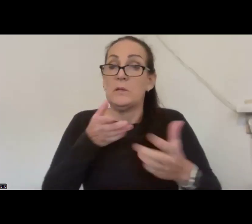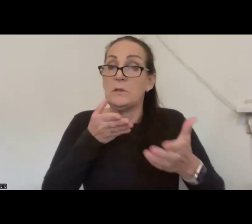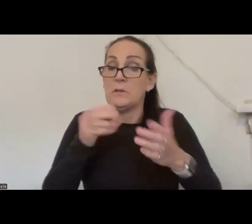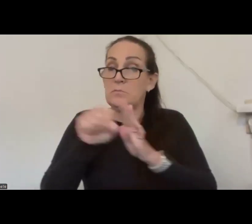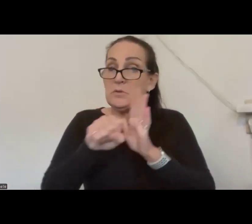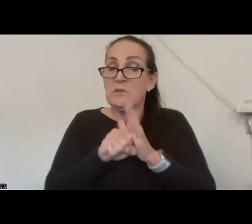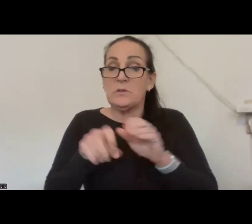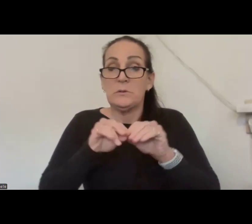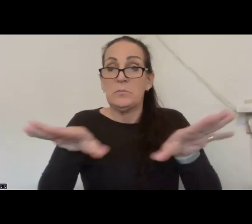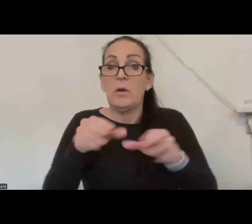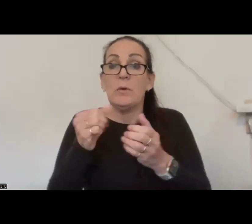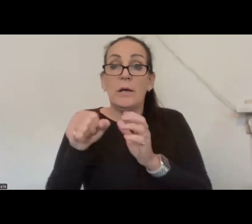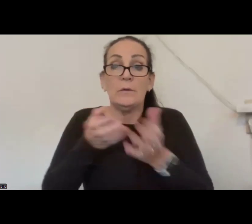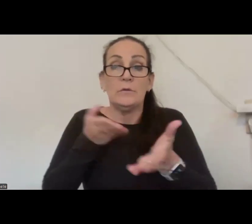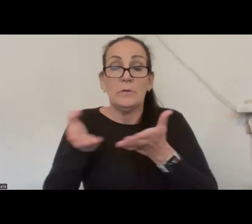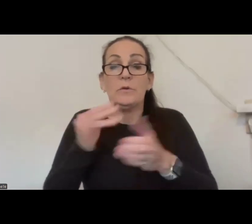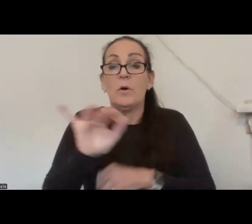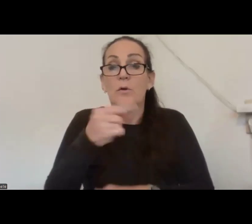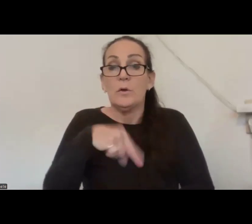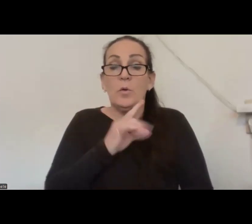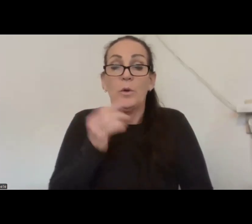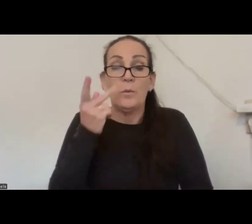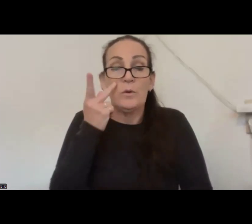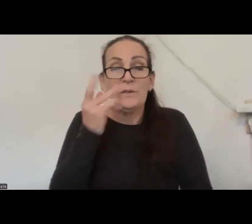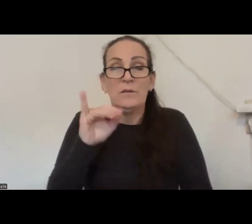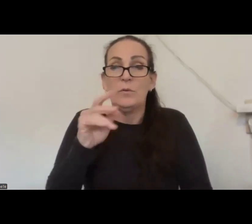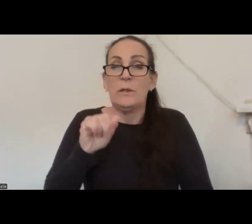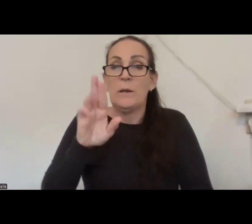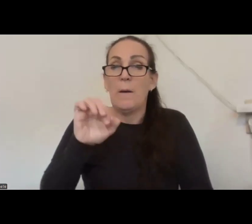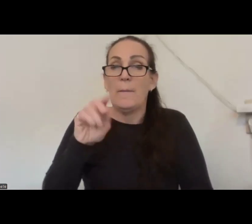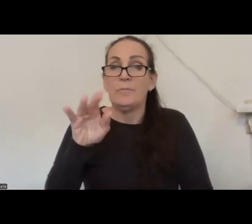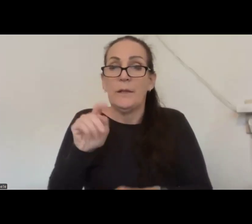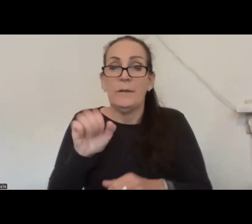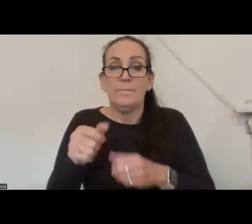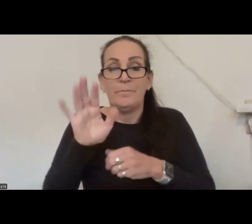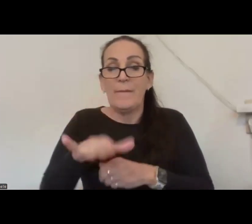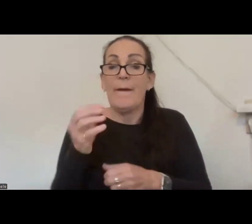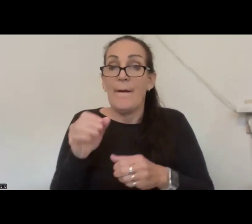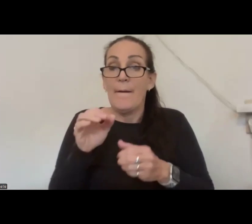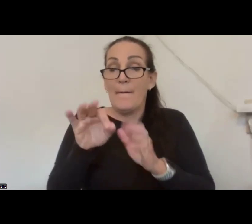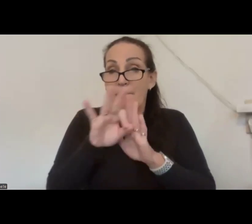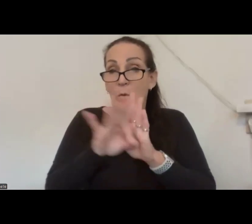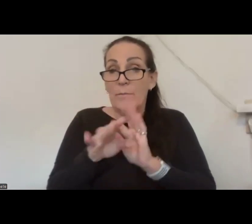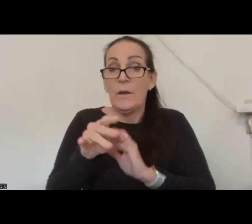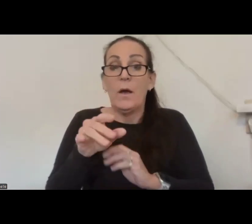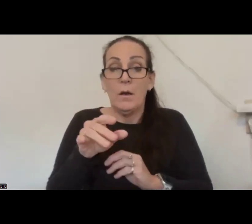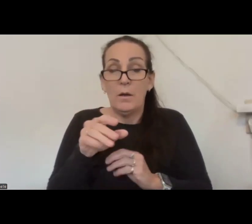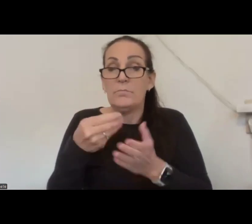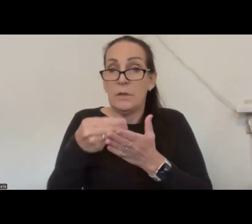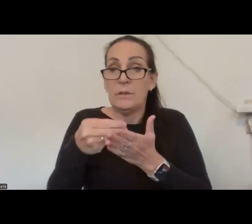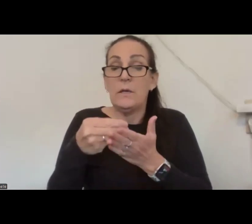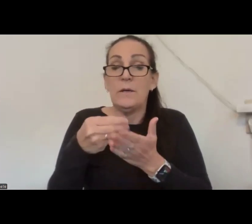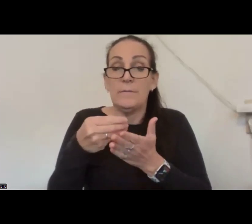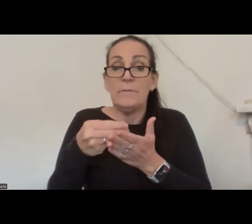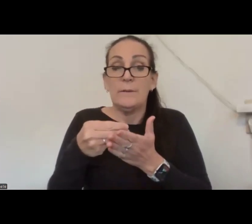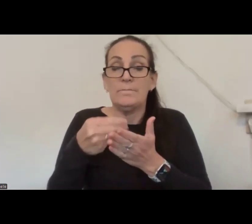And we're also going to be looking at how we can update their funding formula. And I mentioned how pleased and proud I was that we got called out for